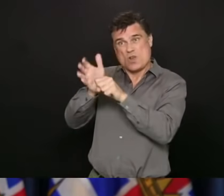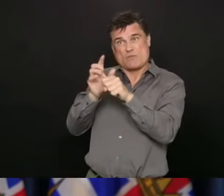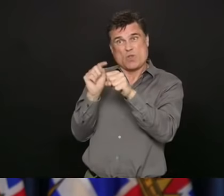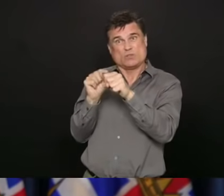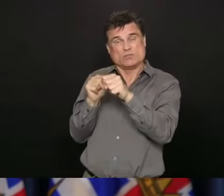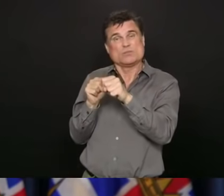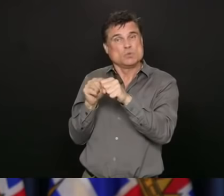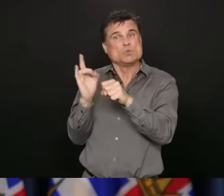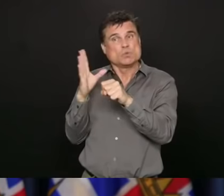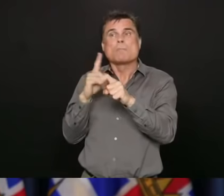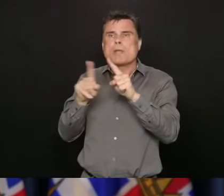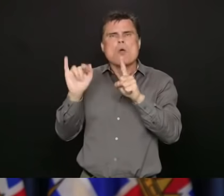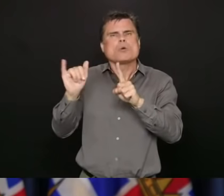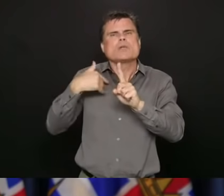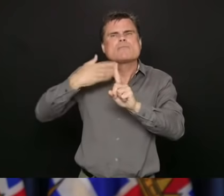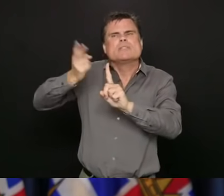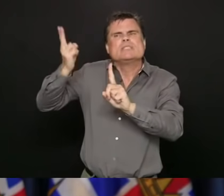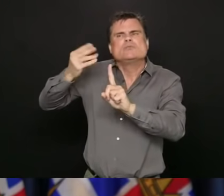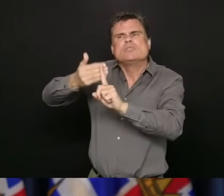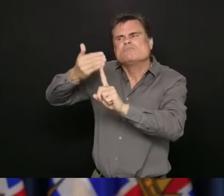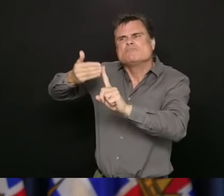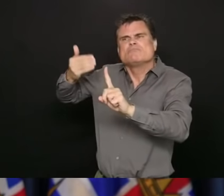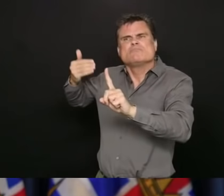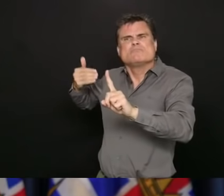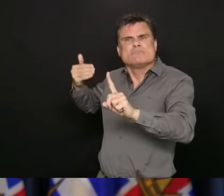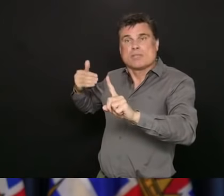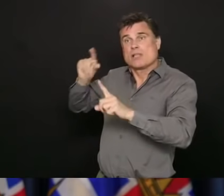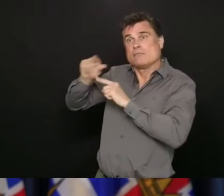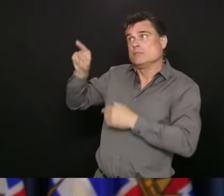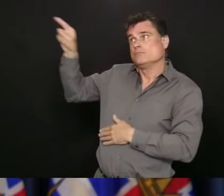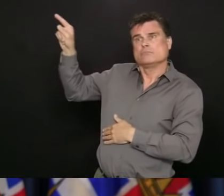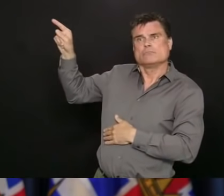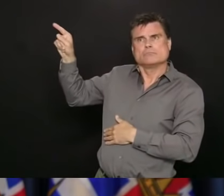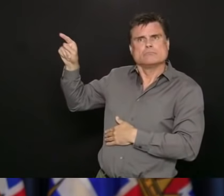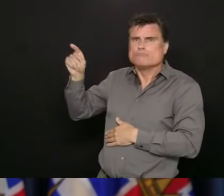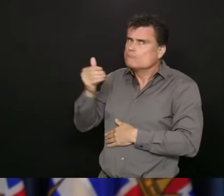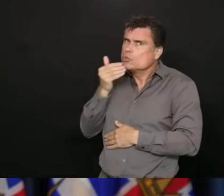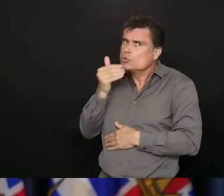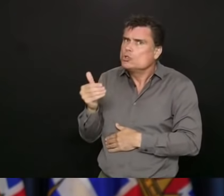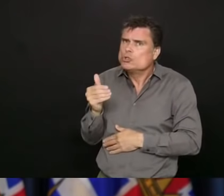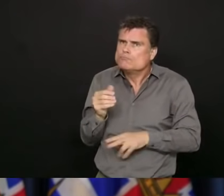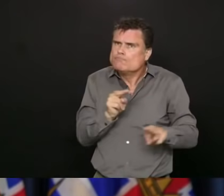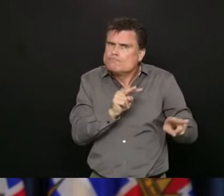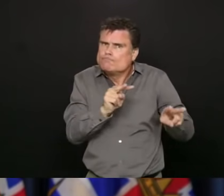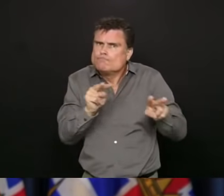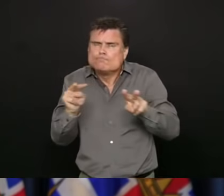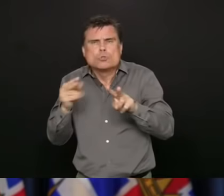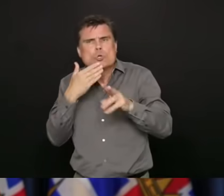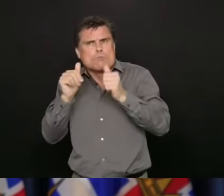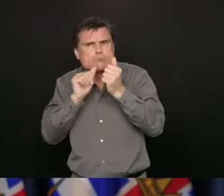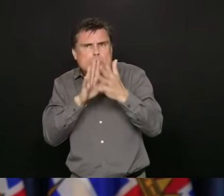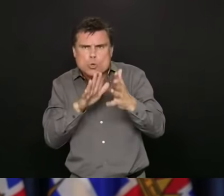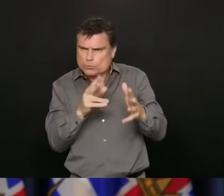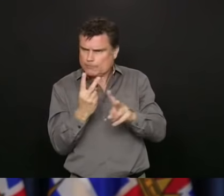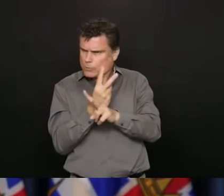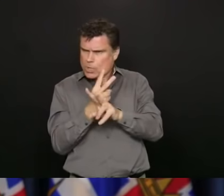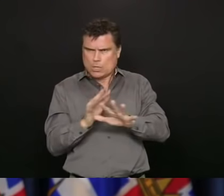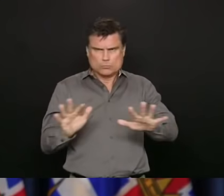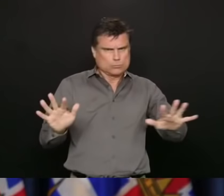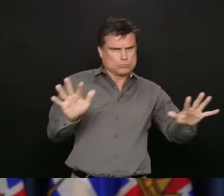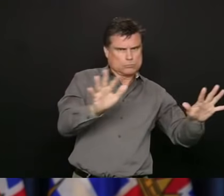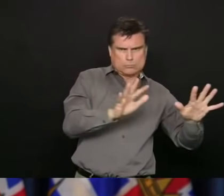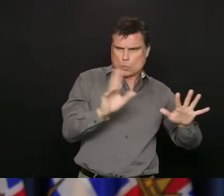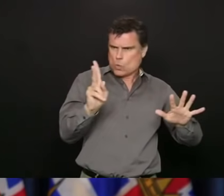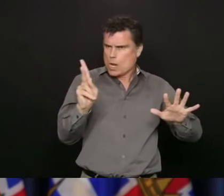responding, and the federal government has to manage all of that from a federal perspective. But we are separate and unique orders of government, and the